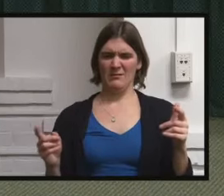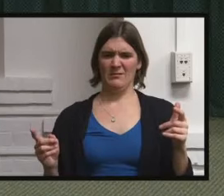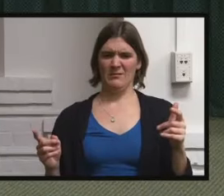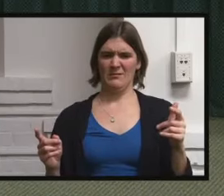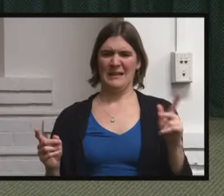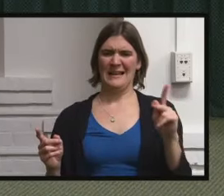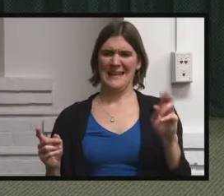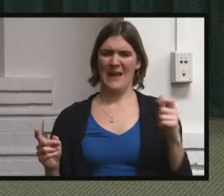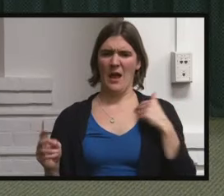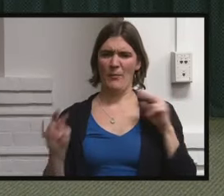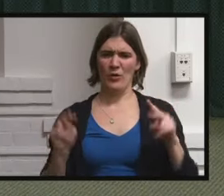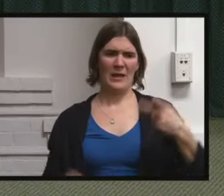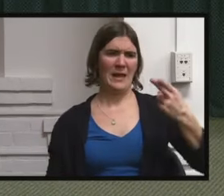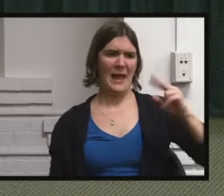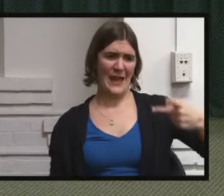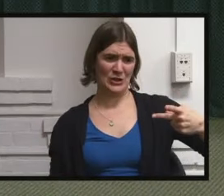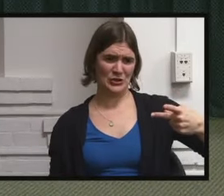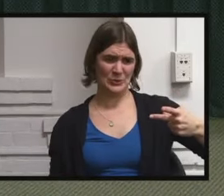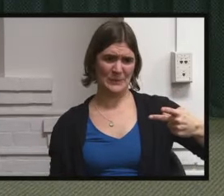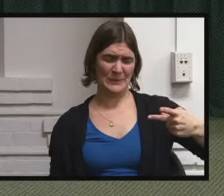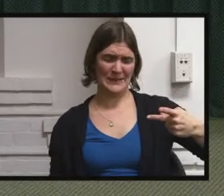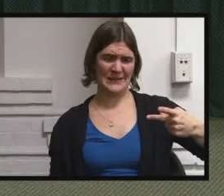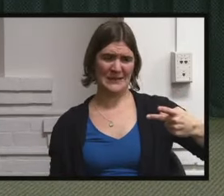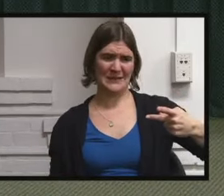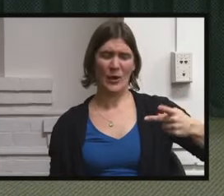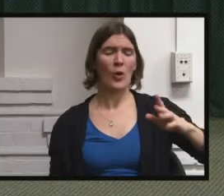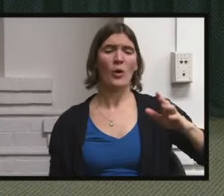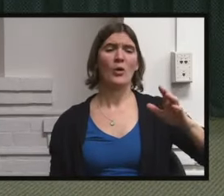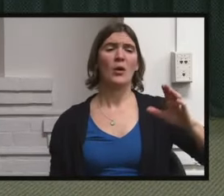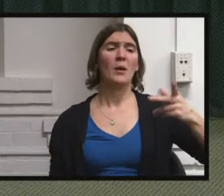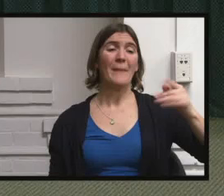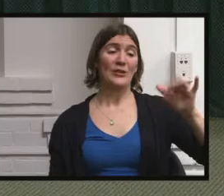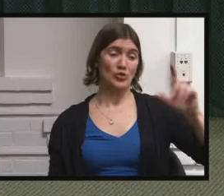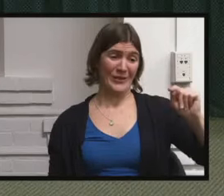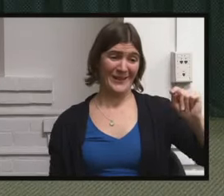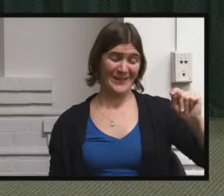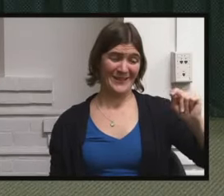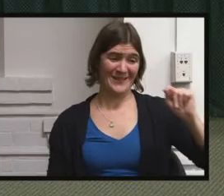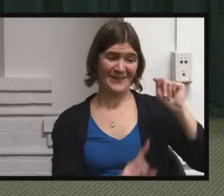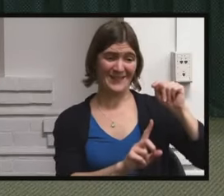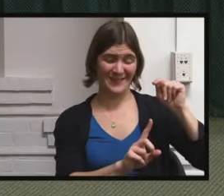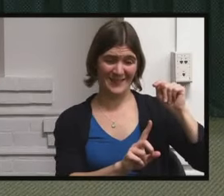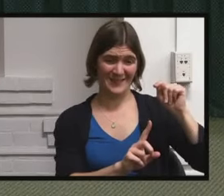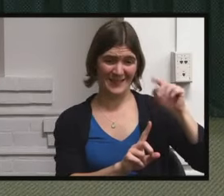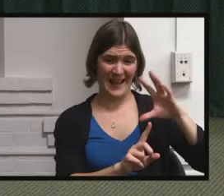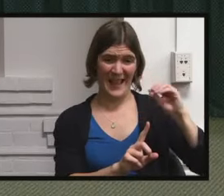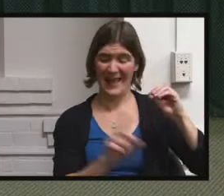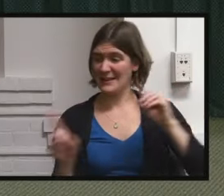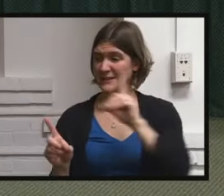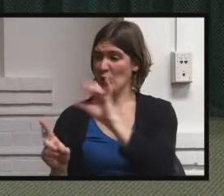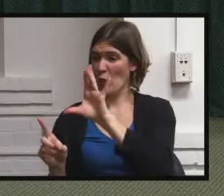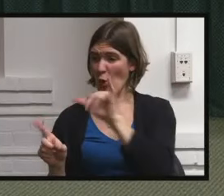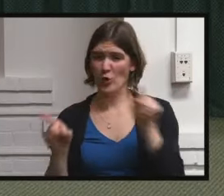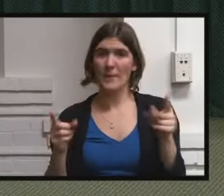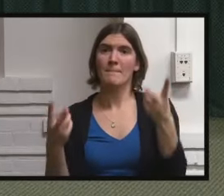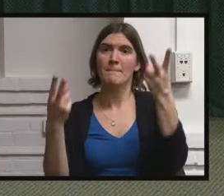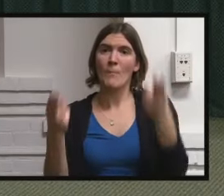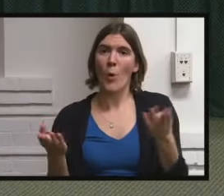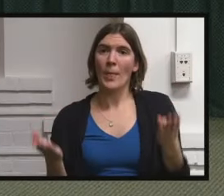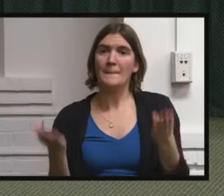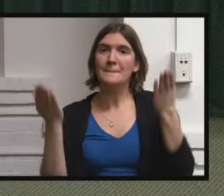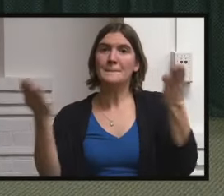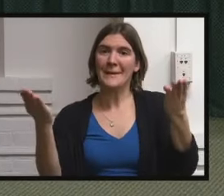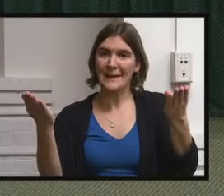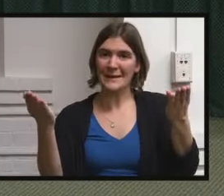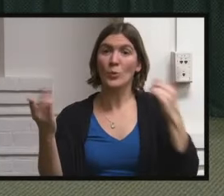because HP Fairfield or Patriot in yes. Delury both bid. They were